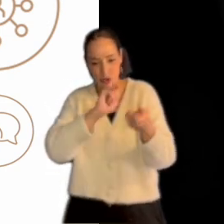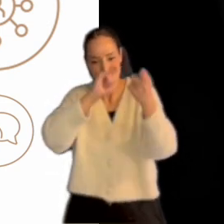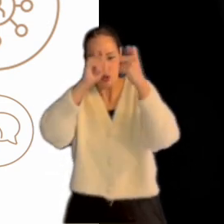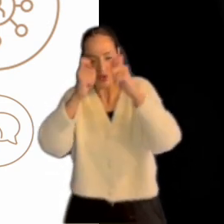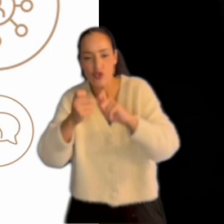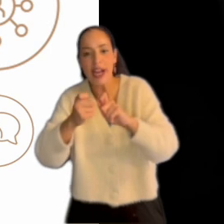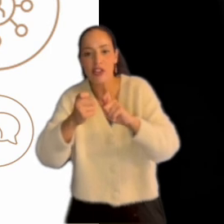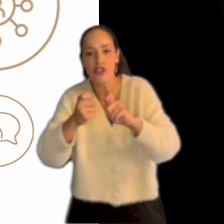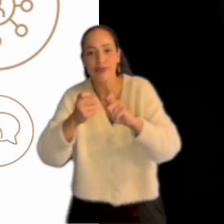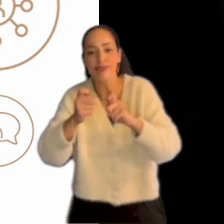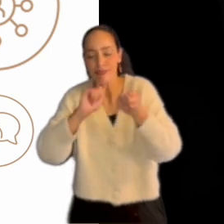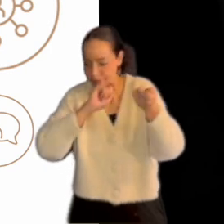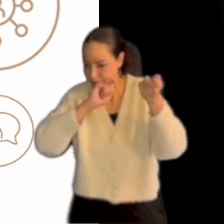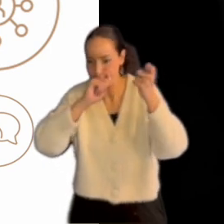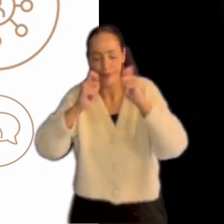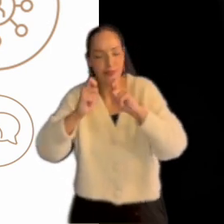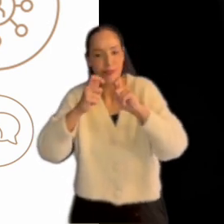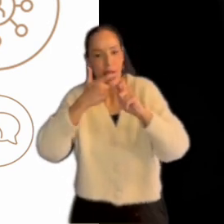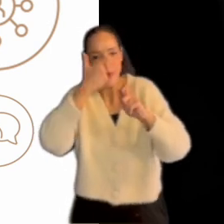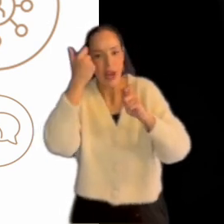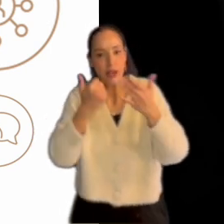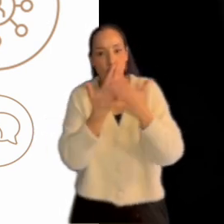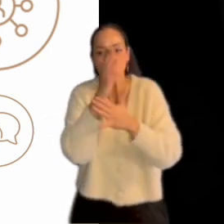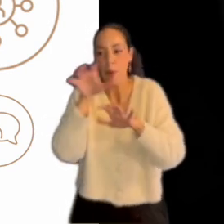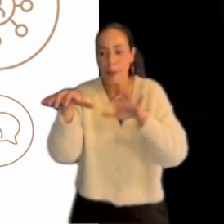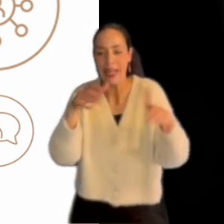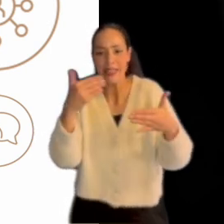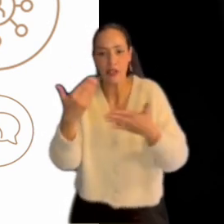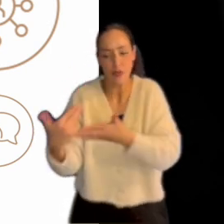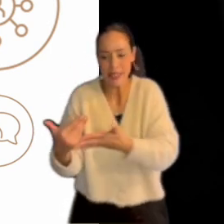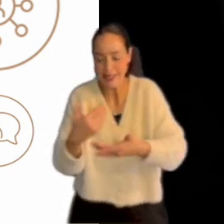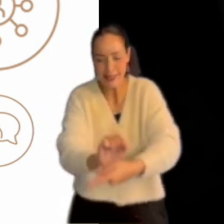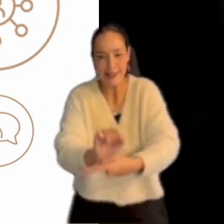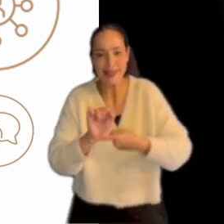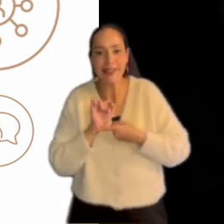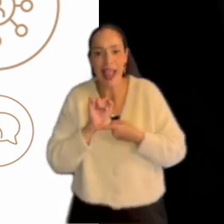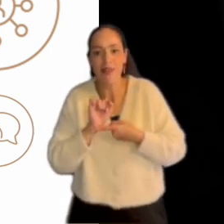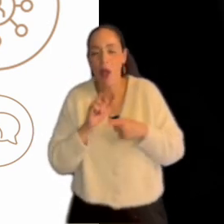to be transformative. All we need is to be curious about what is already there.